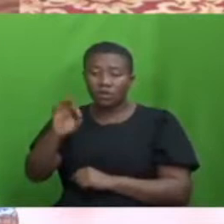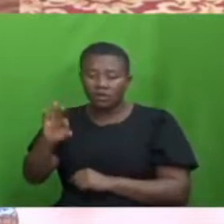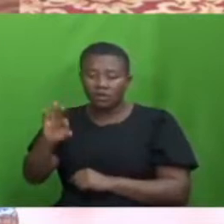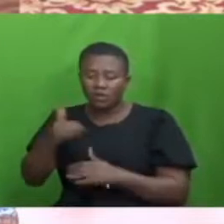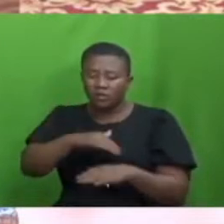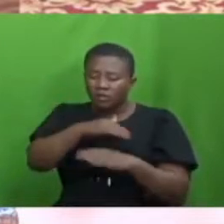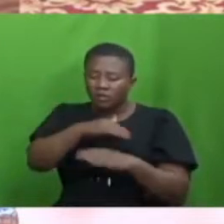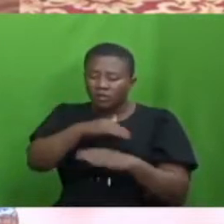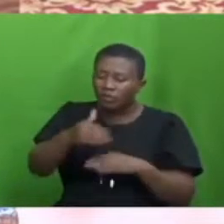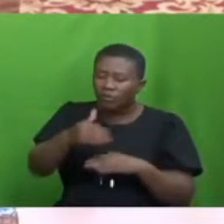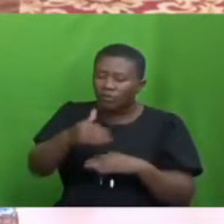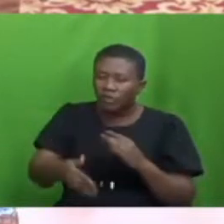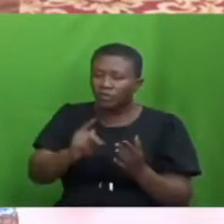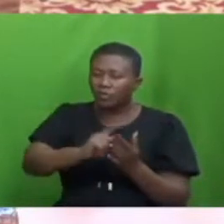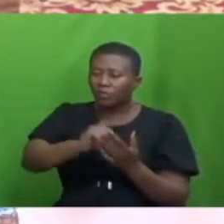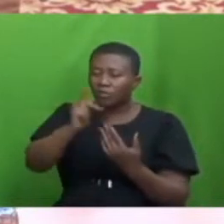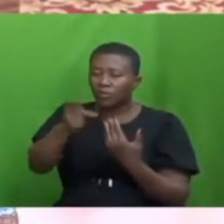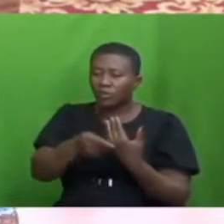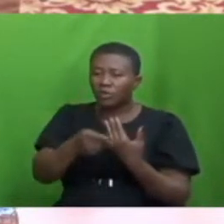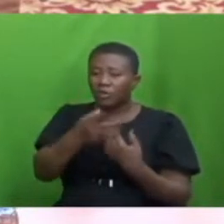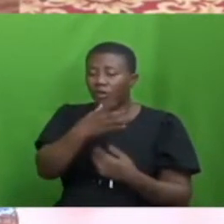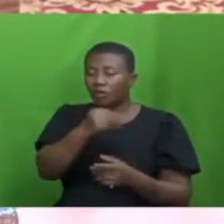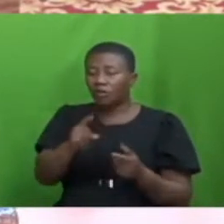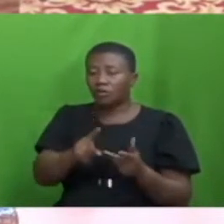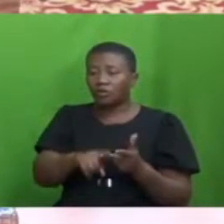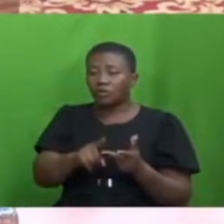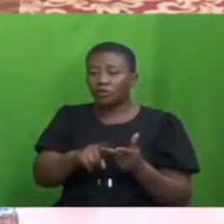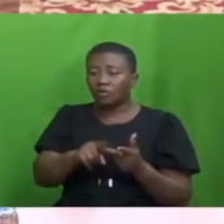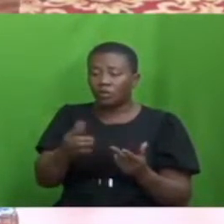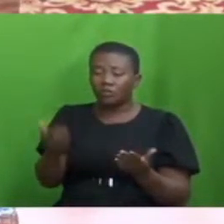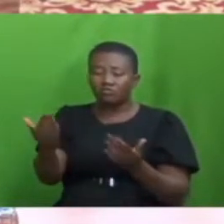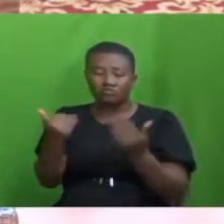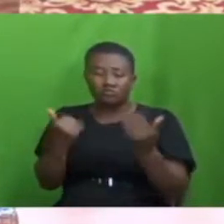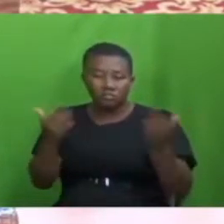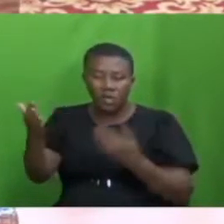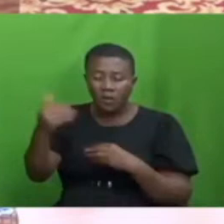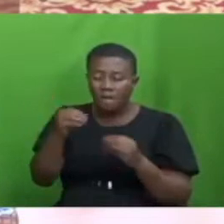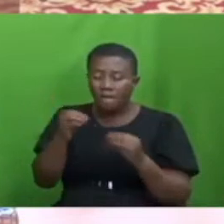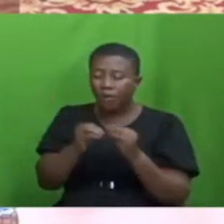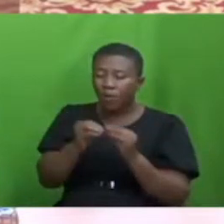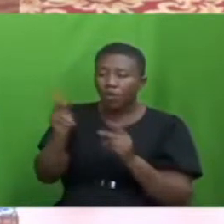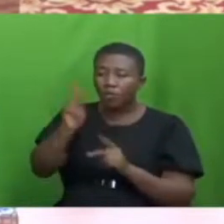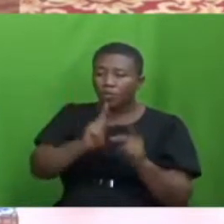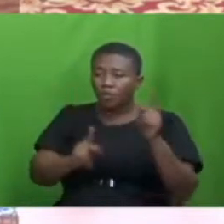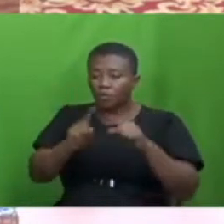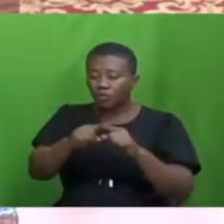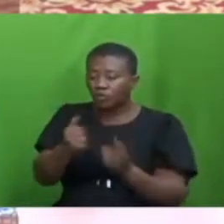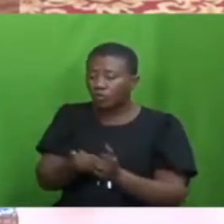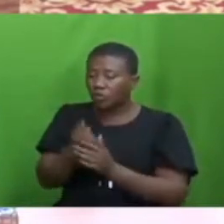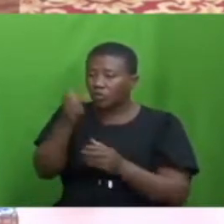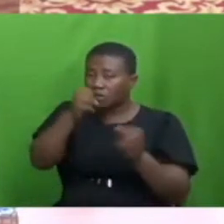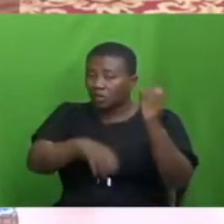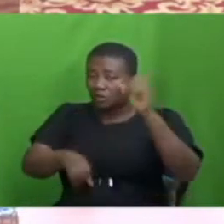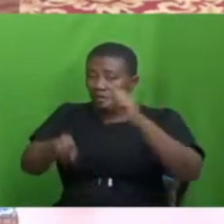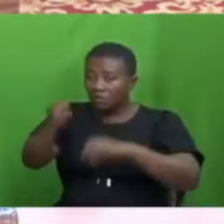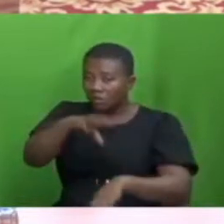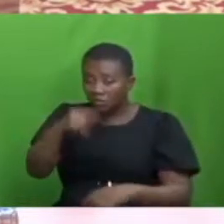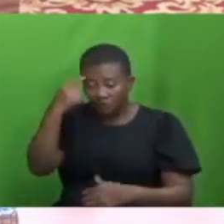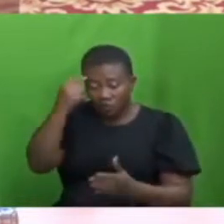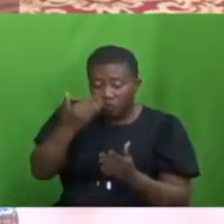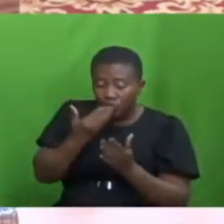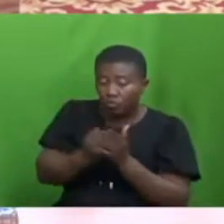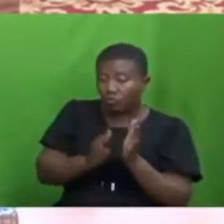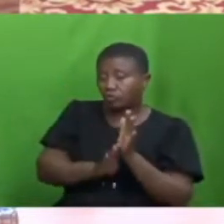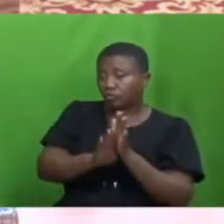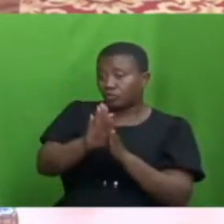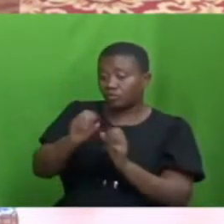debt operations program, and 3, attracting significant investments, especially green investments, for a vibrant growth